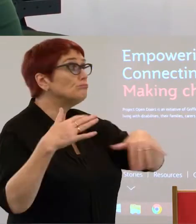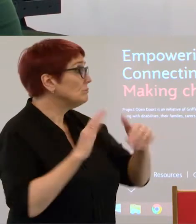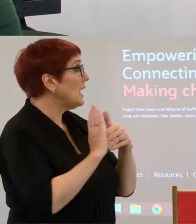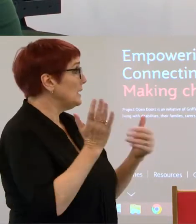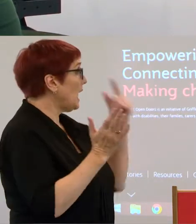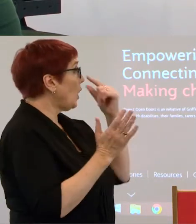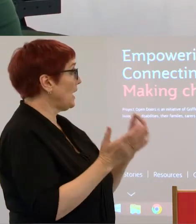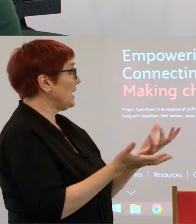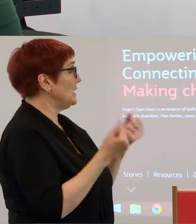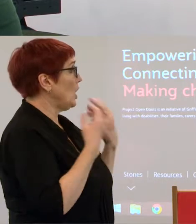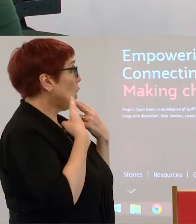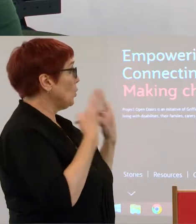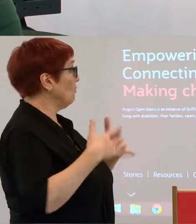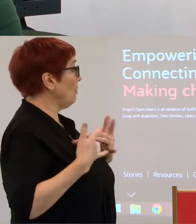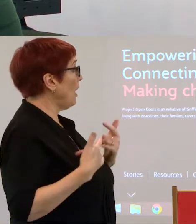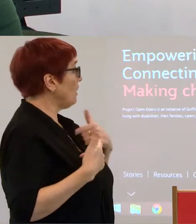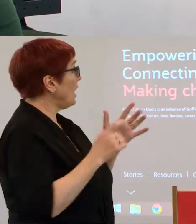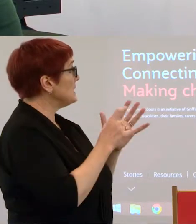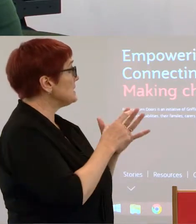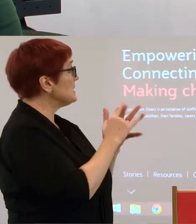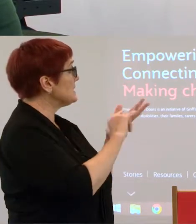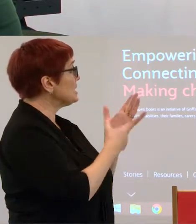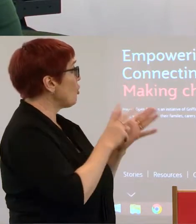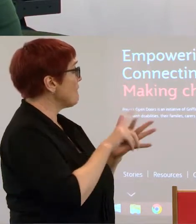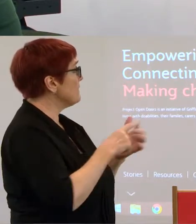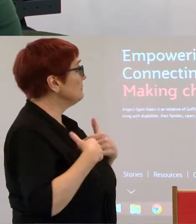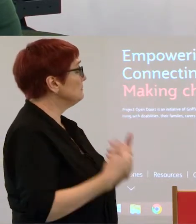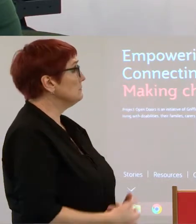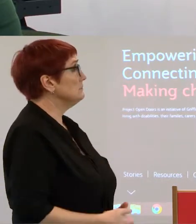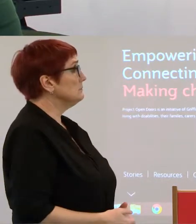can get the normal lives that we deserve. And